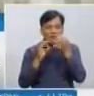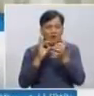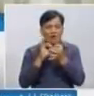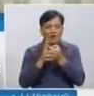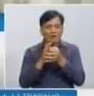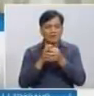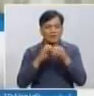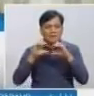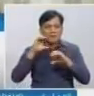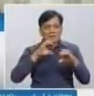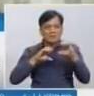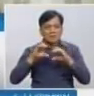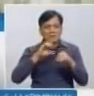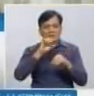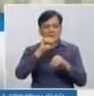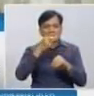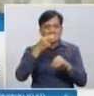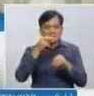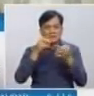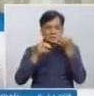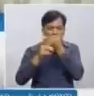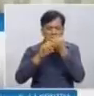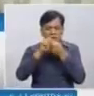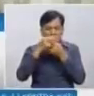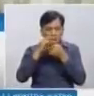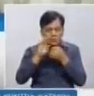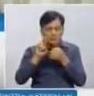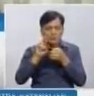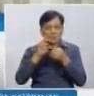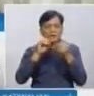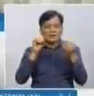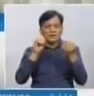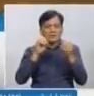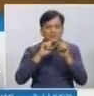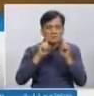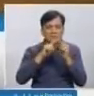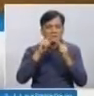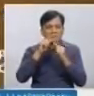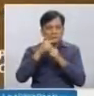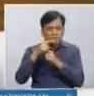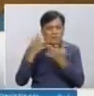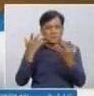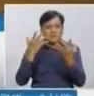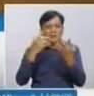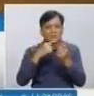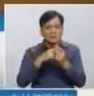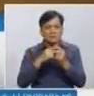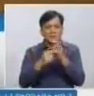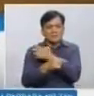the chemical called shabu, cocaine, cannabis, and heroin.